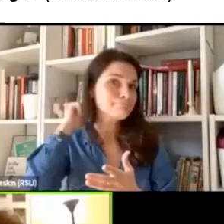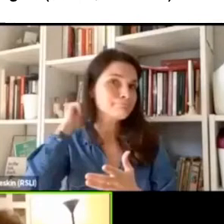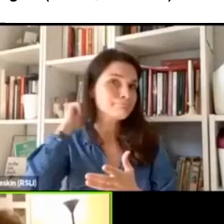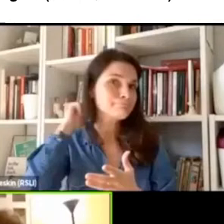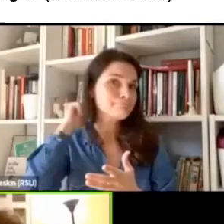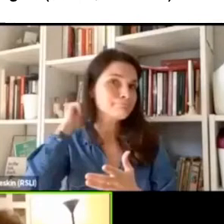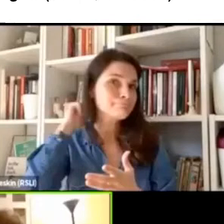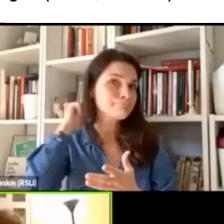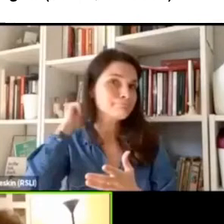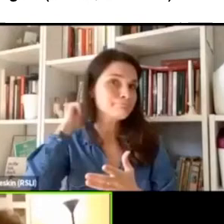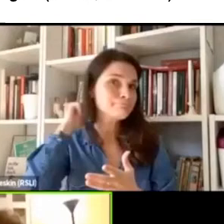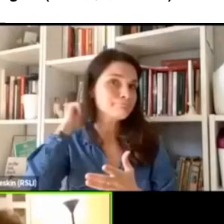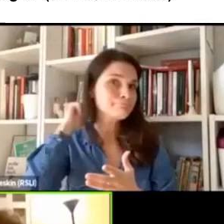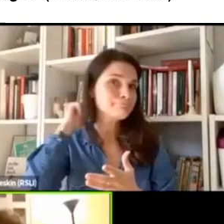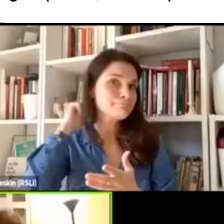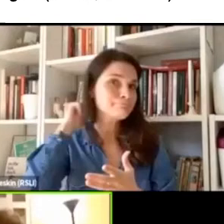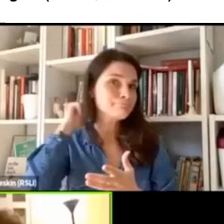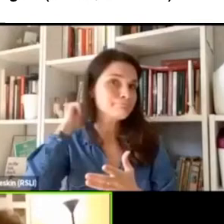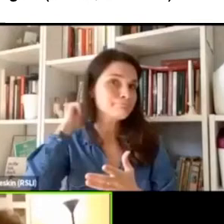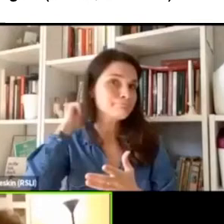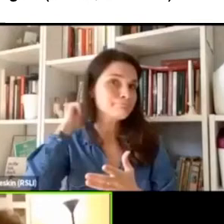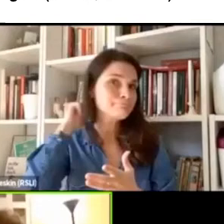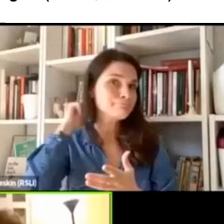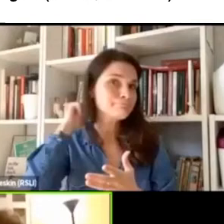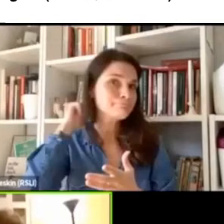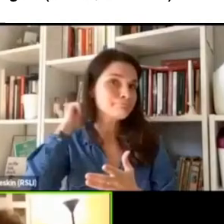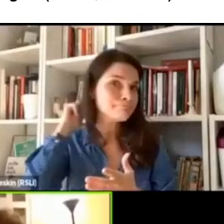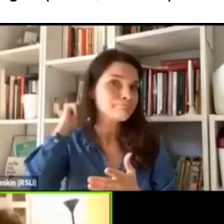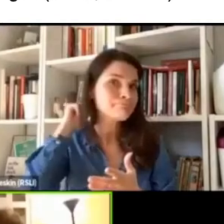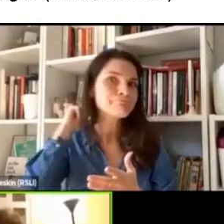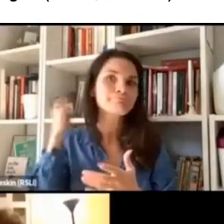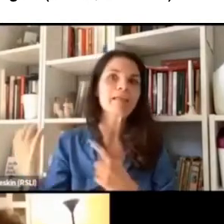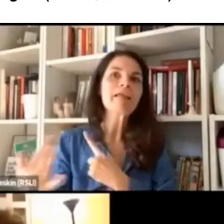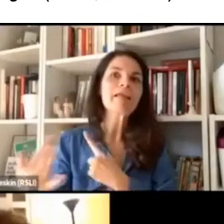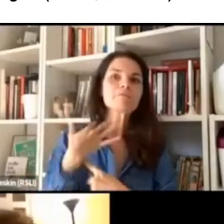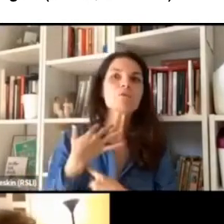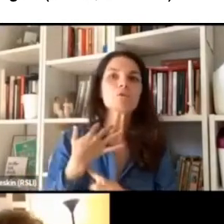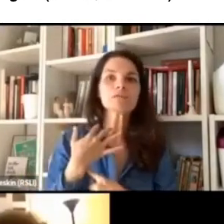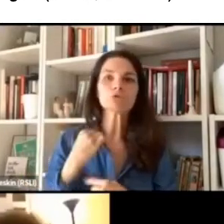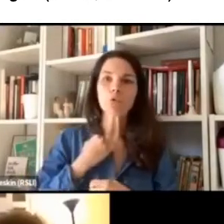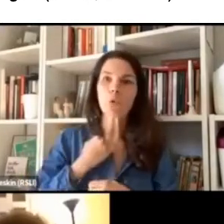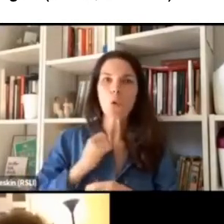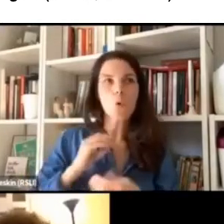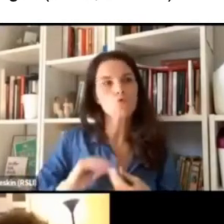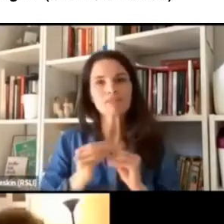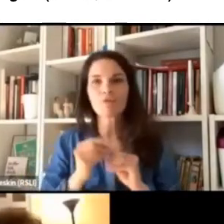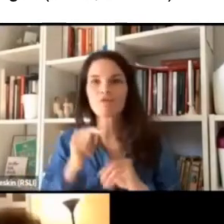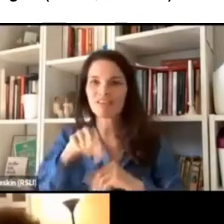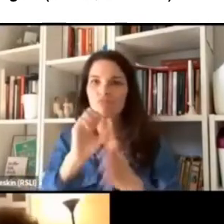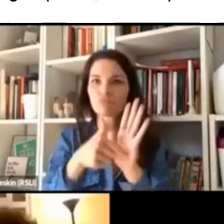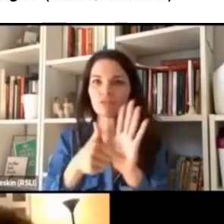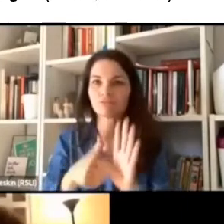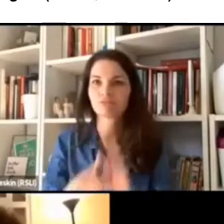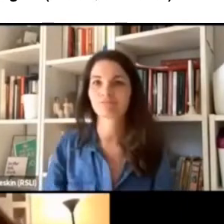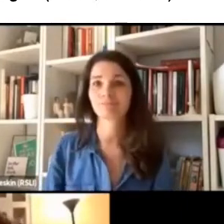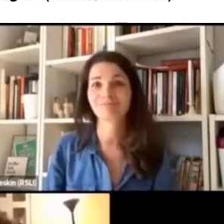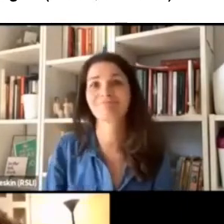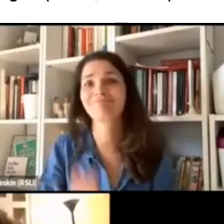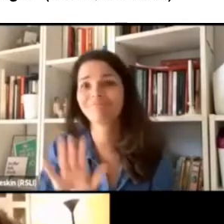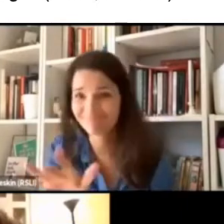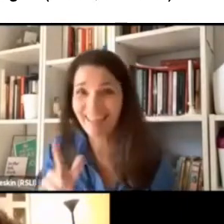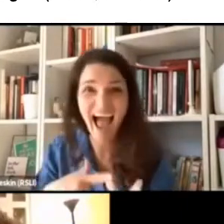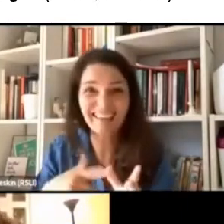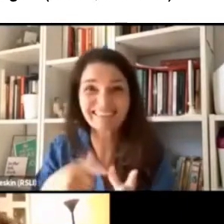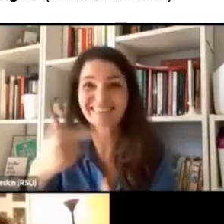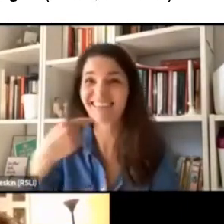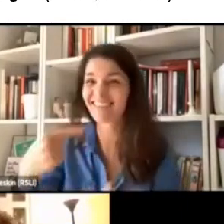and experimenting with different means of access. If anything, my experience with audio description prior